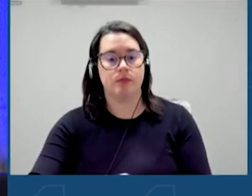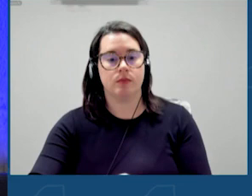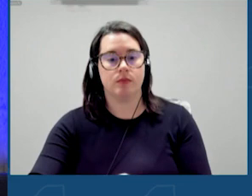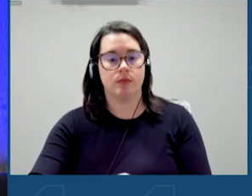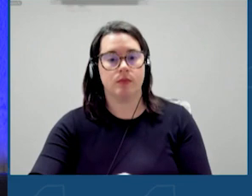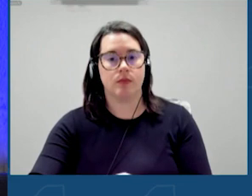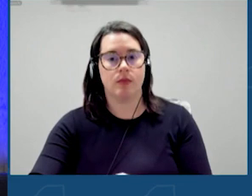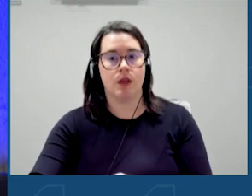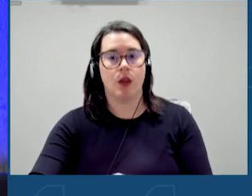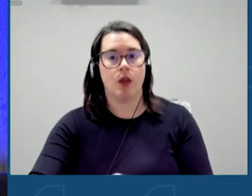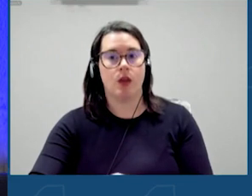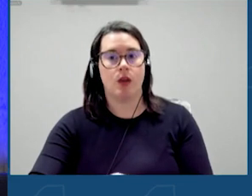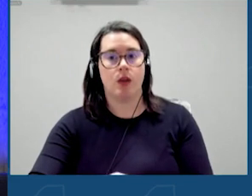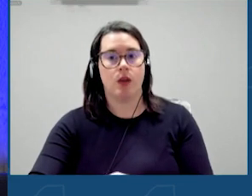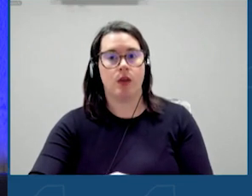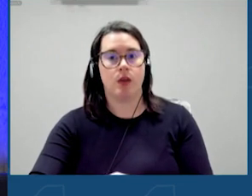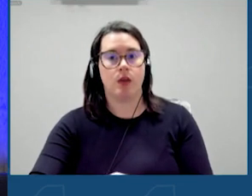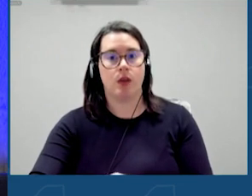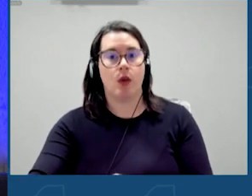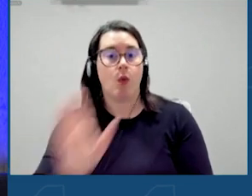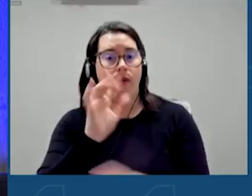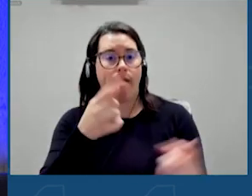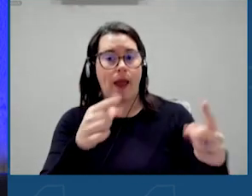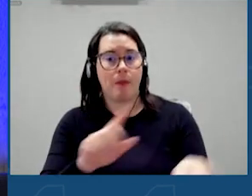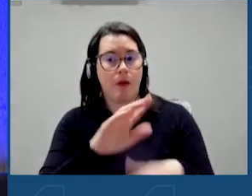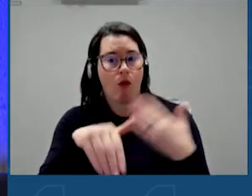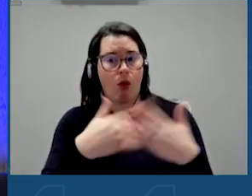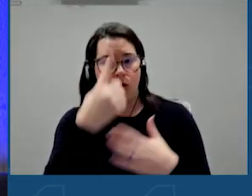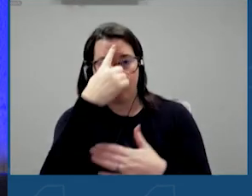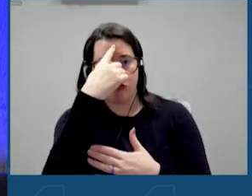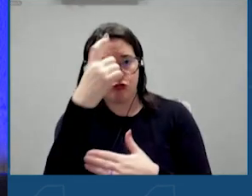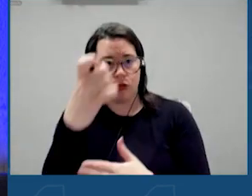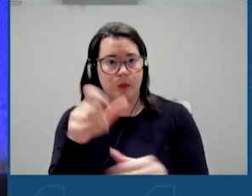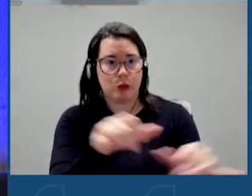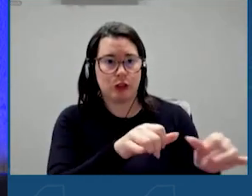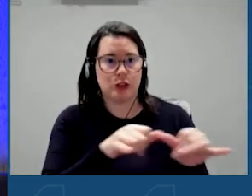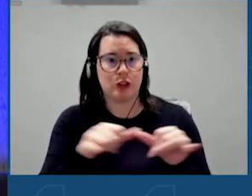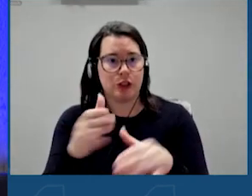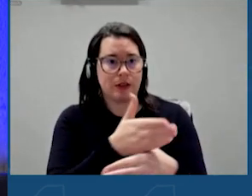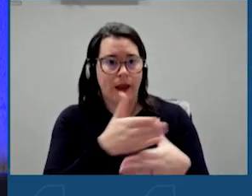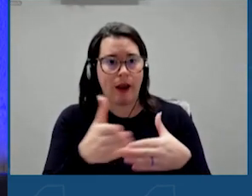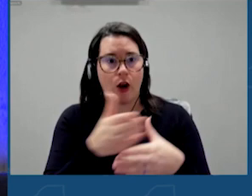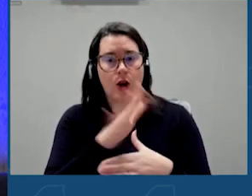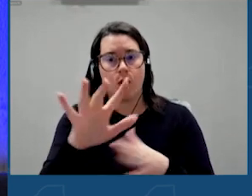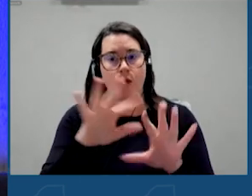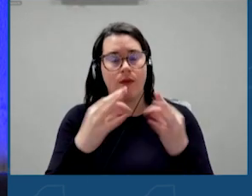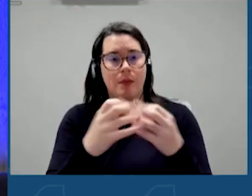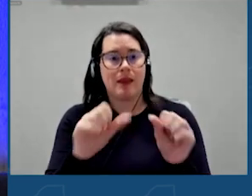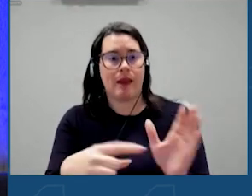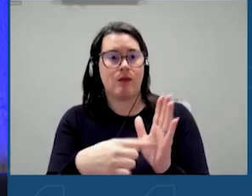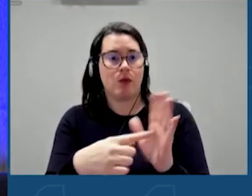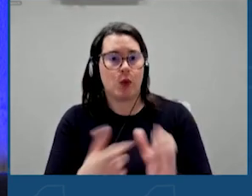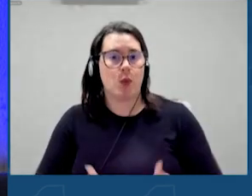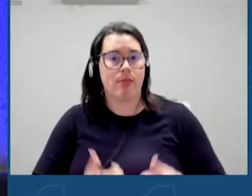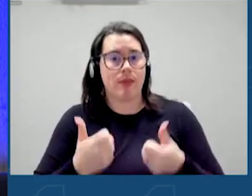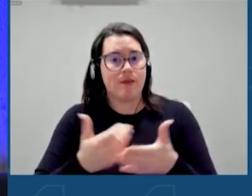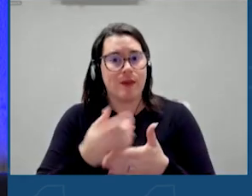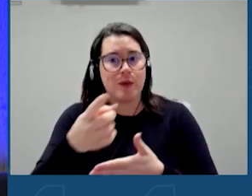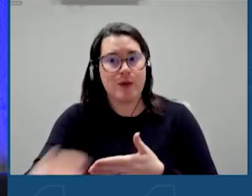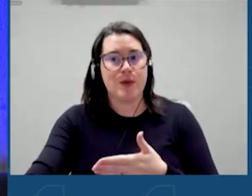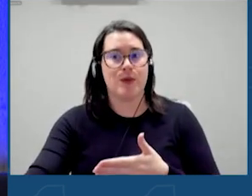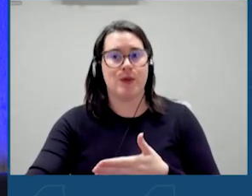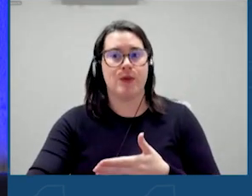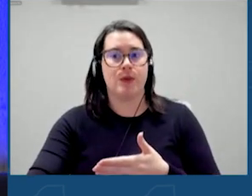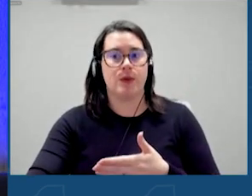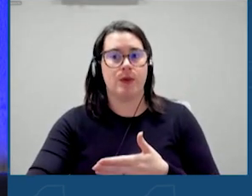realize it's also part of a dream that we all share, and that means that your family can afford to live near you, where you grew up